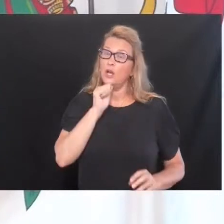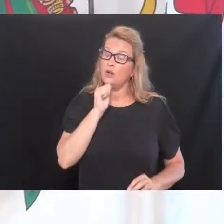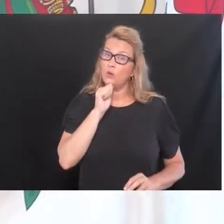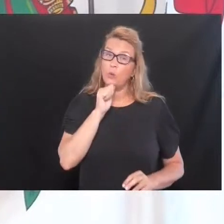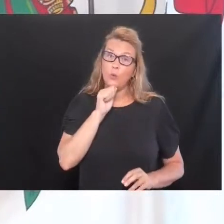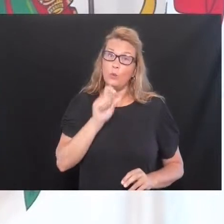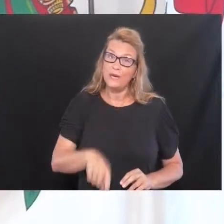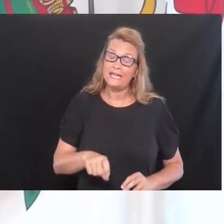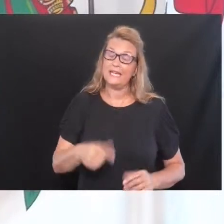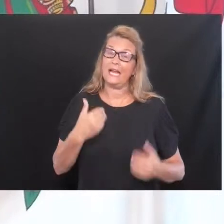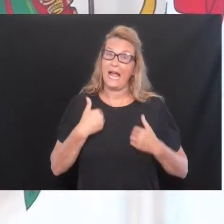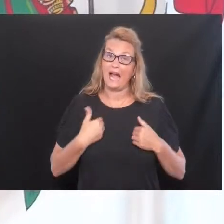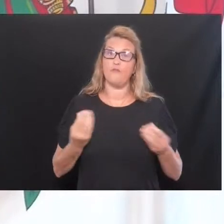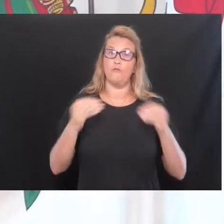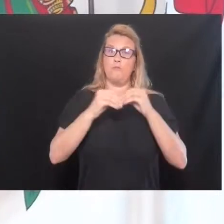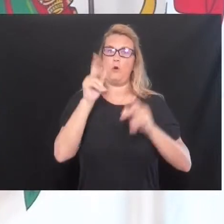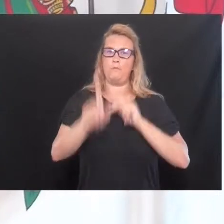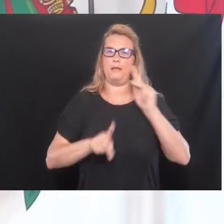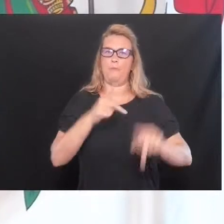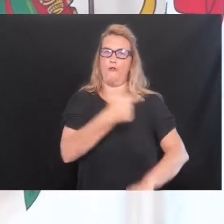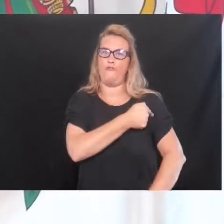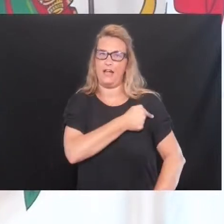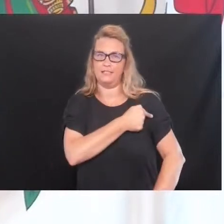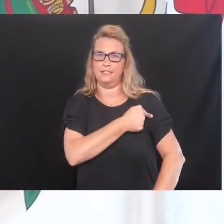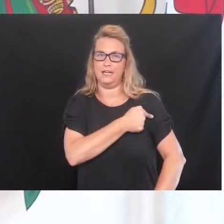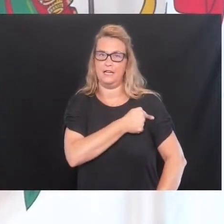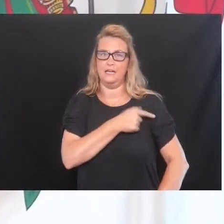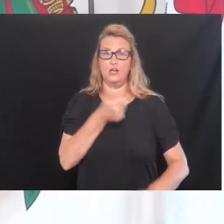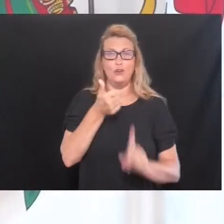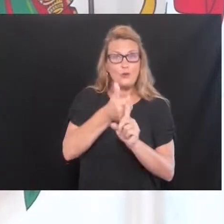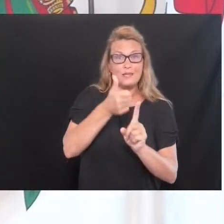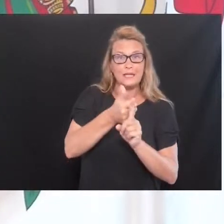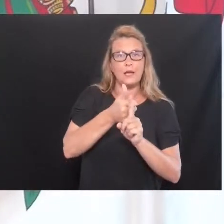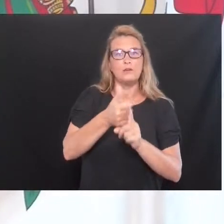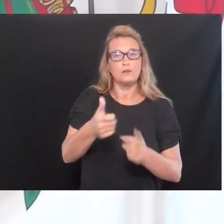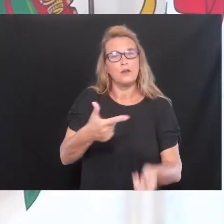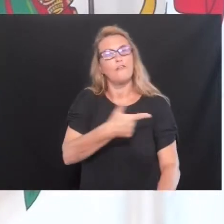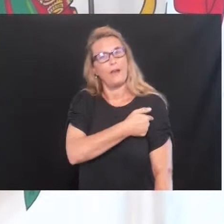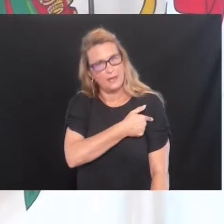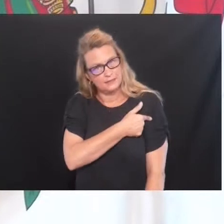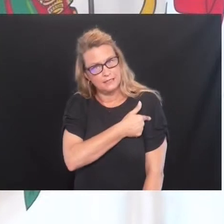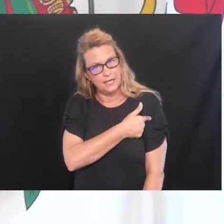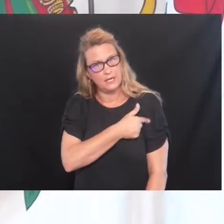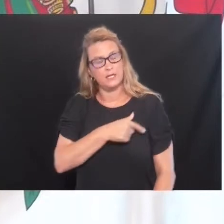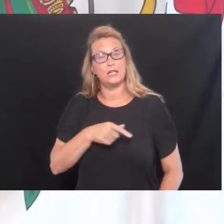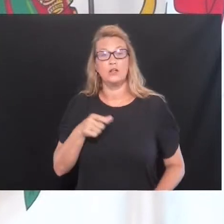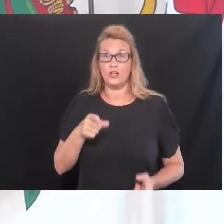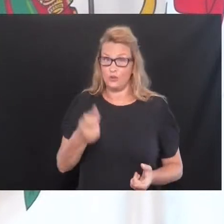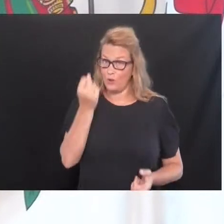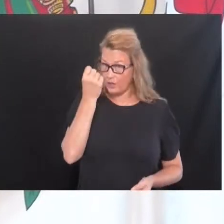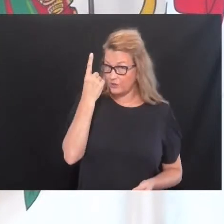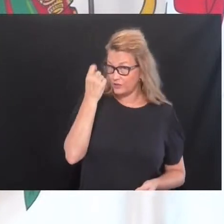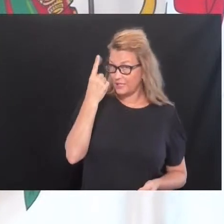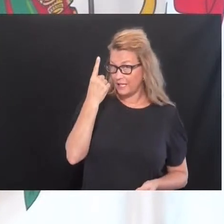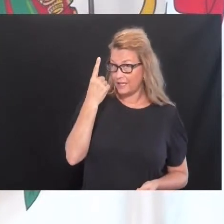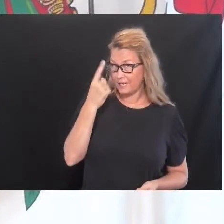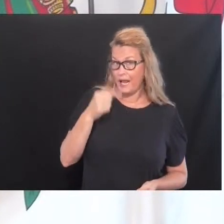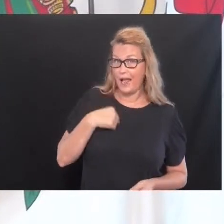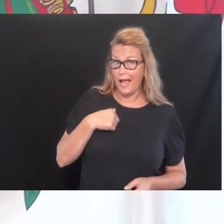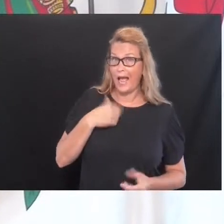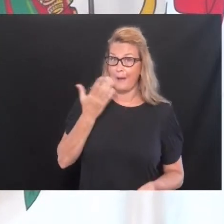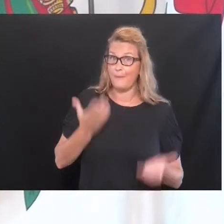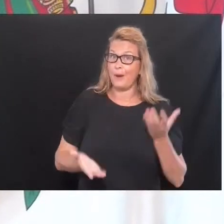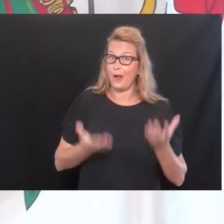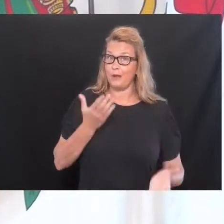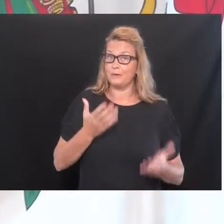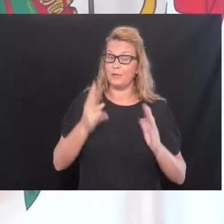ourselves vaccinated and you don't move on getting yourself vaccinated, you can bet your boots that I'll be sitting here reading